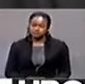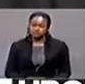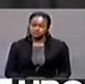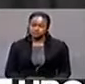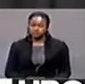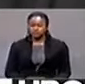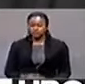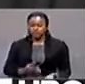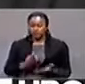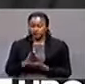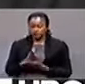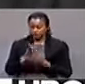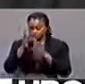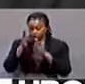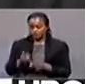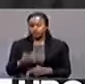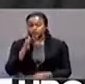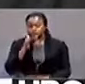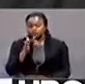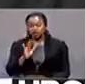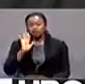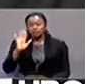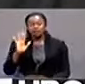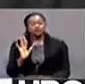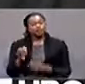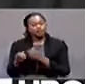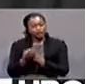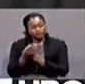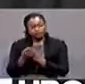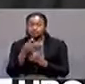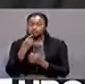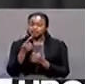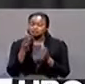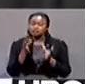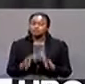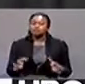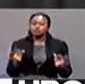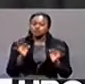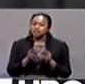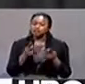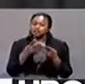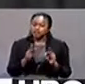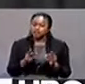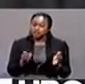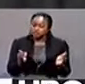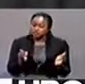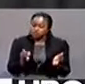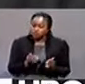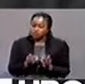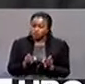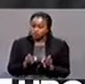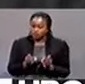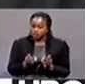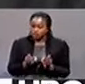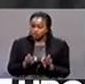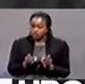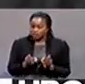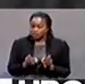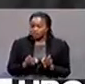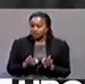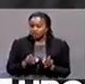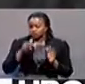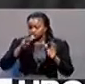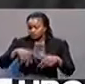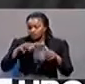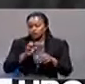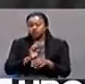Right, Honorable Speaker, his advice was that we should start small-scale irrigation. As I